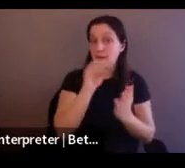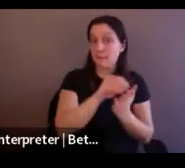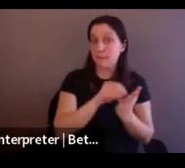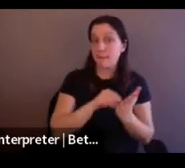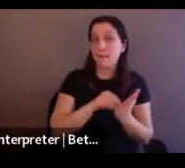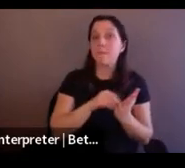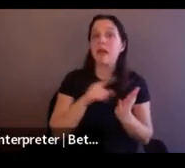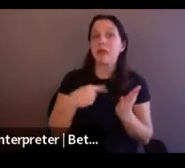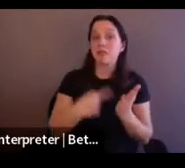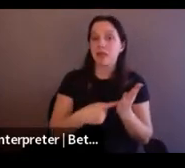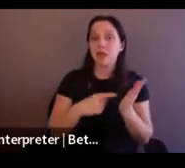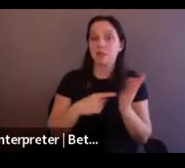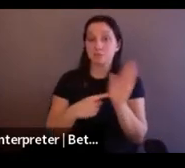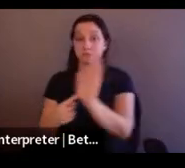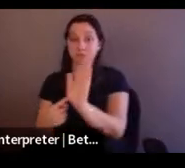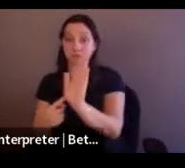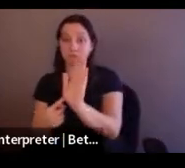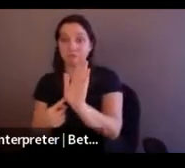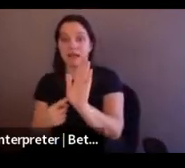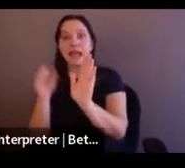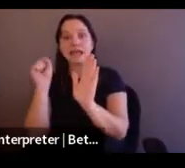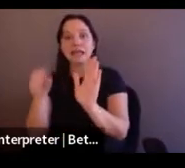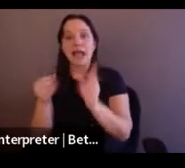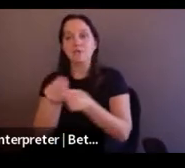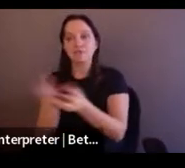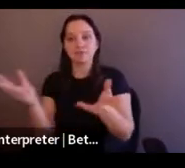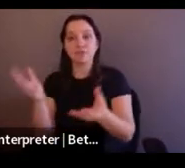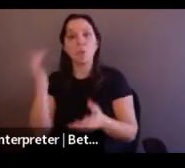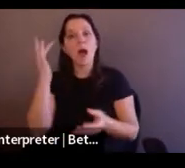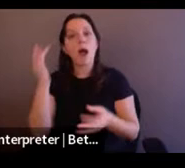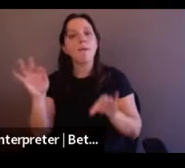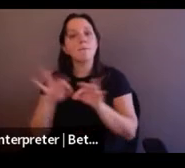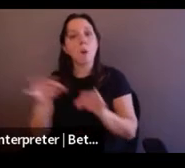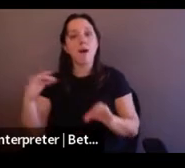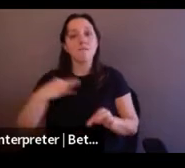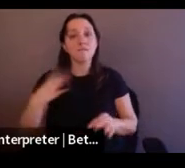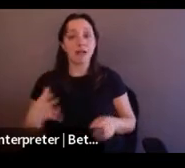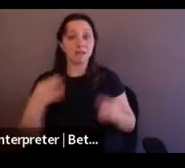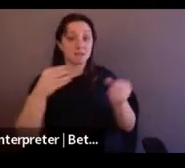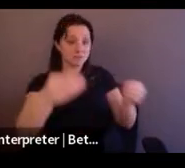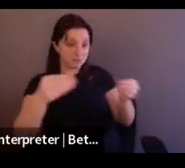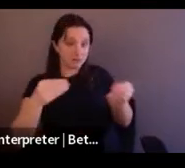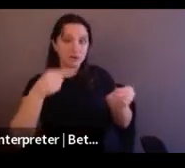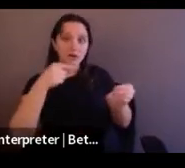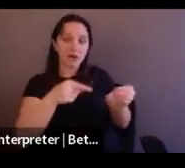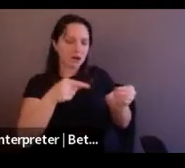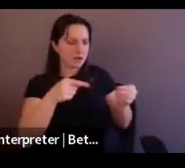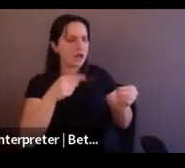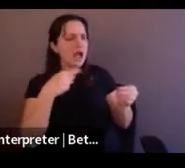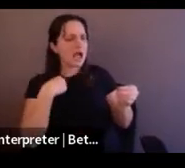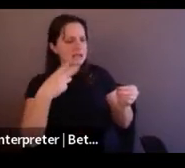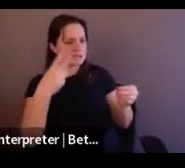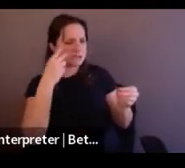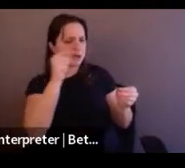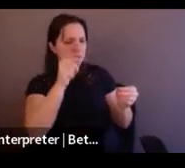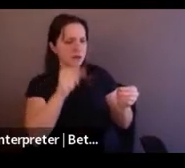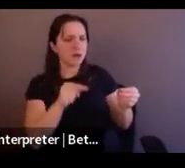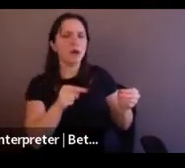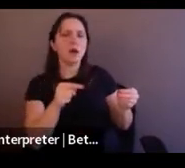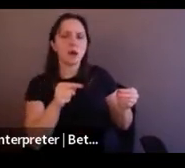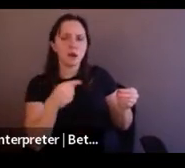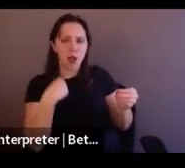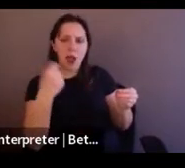they understand exactly what they're signing up for. You're going to have a much happier volunteer if they know what they're signing up for, show up, and that's what it